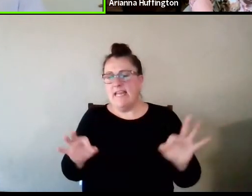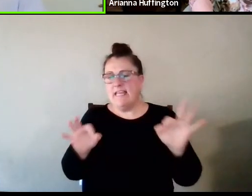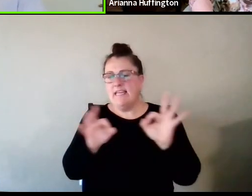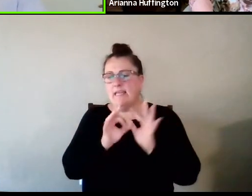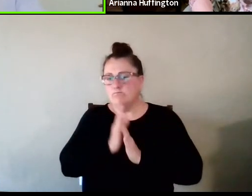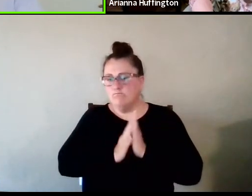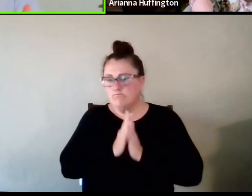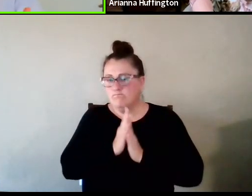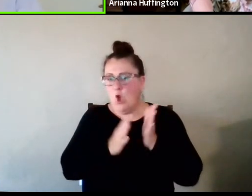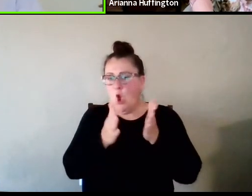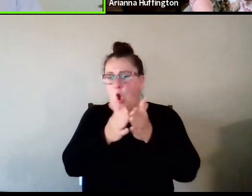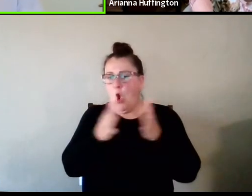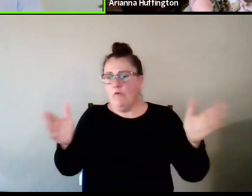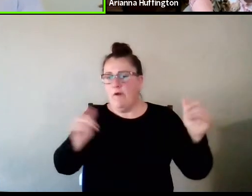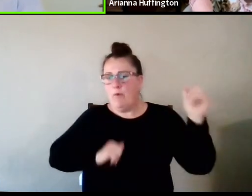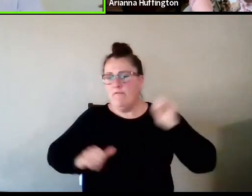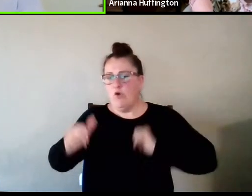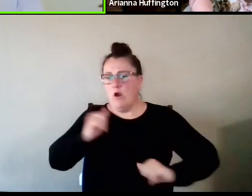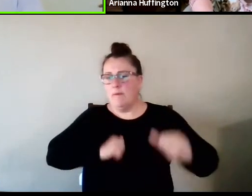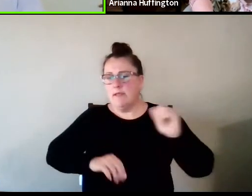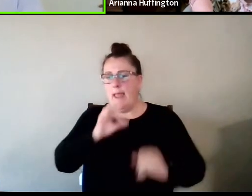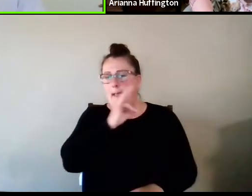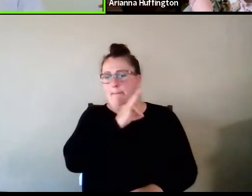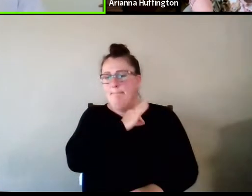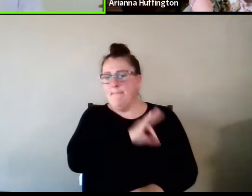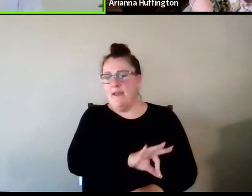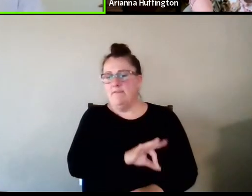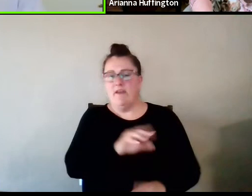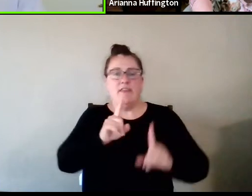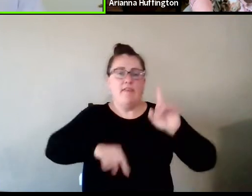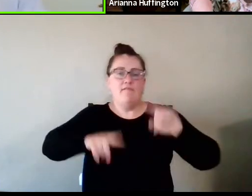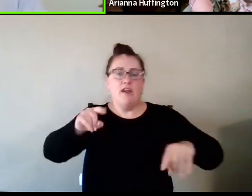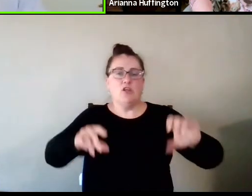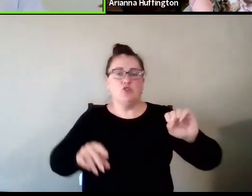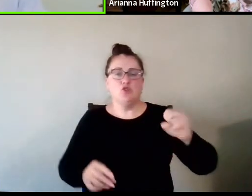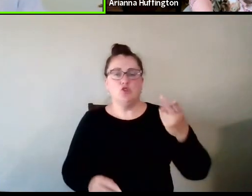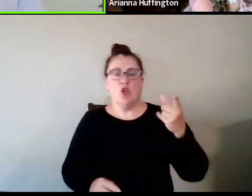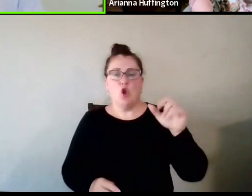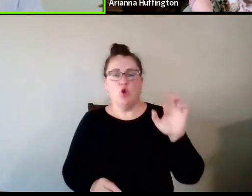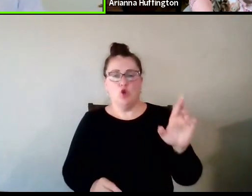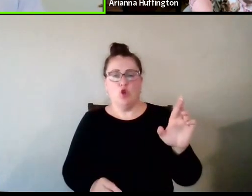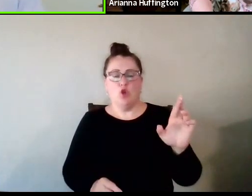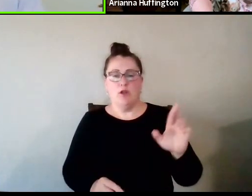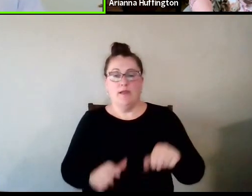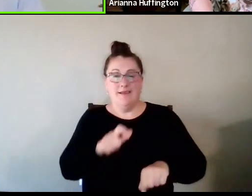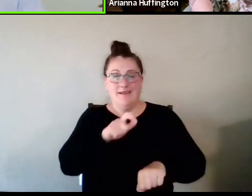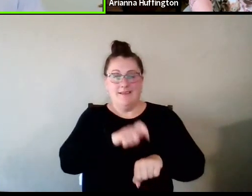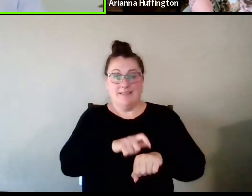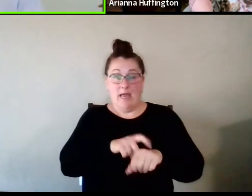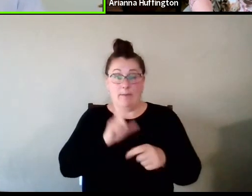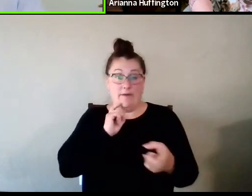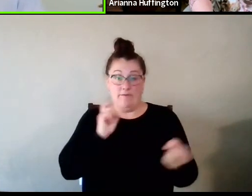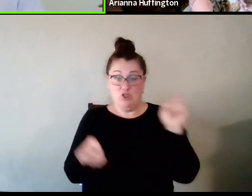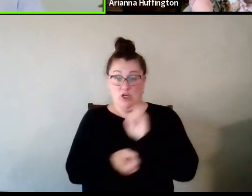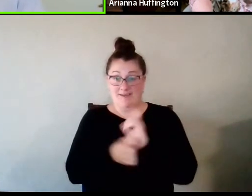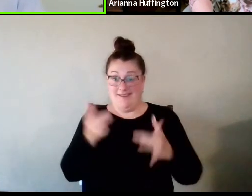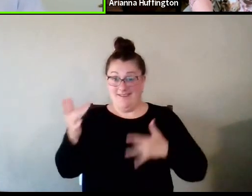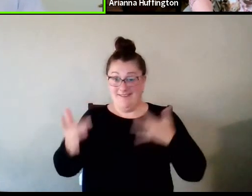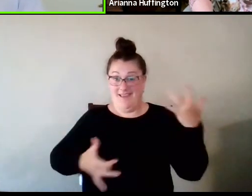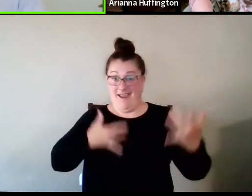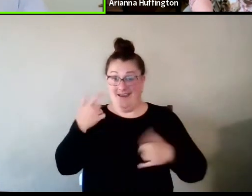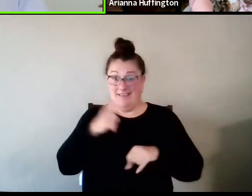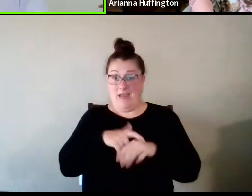overall performance and to the benefit of the various shareholders. So it's a time of change. It's also an exciting time, I feel,